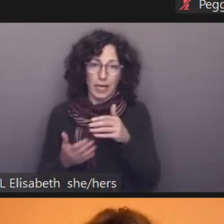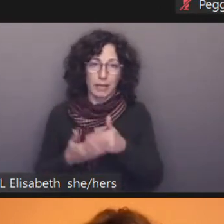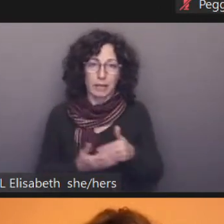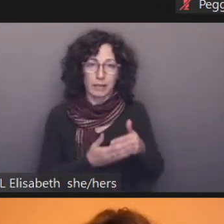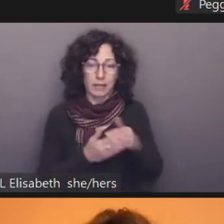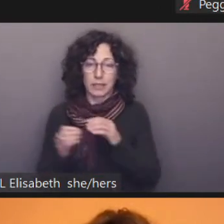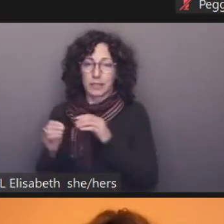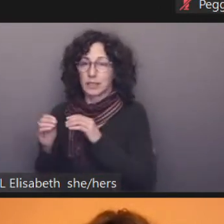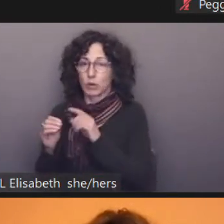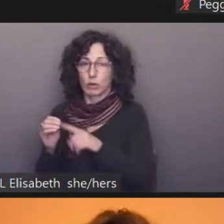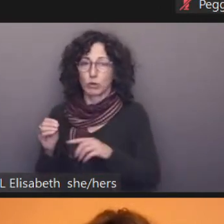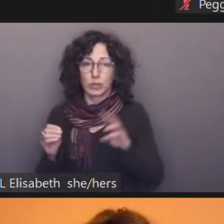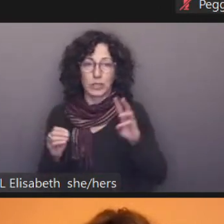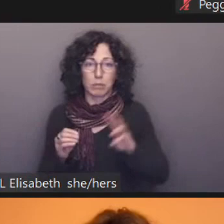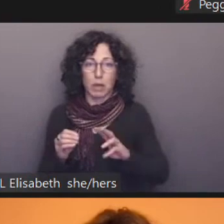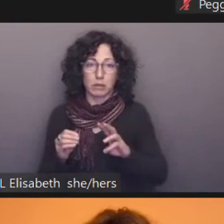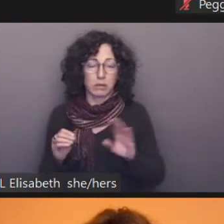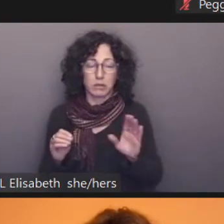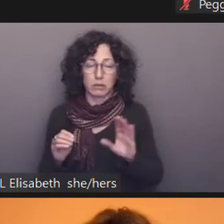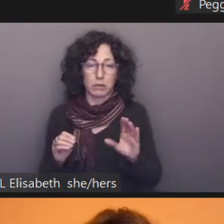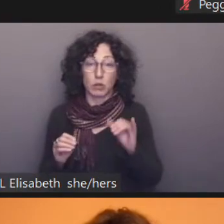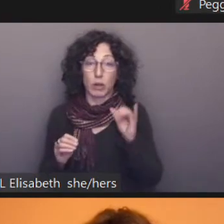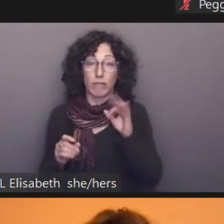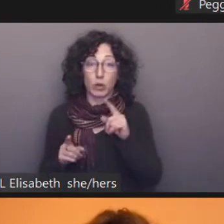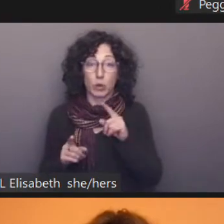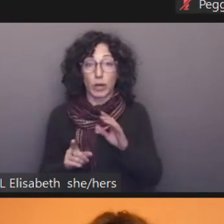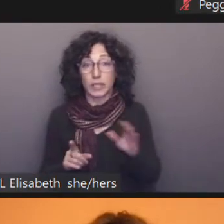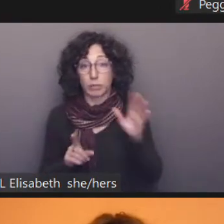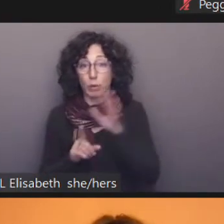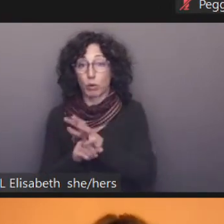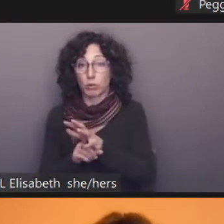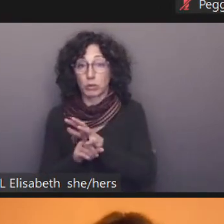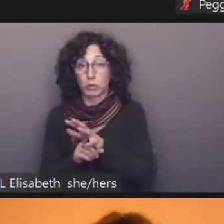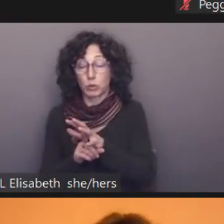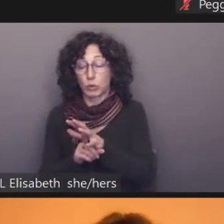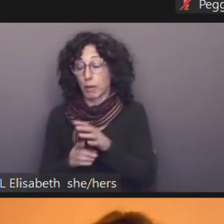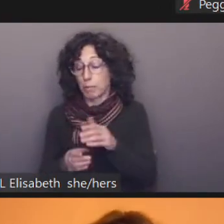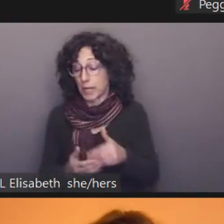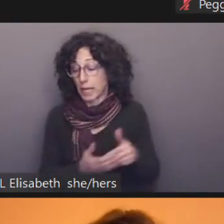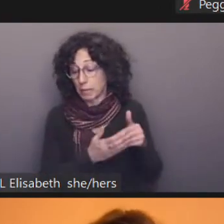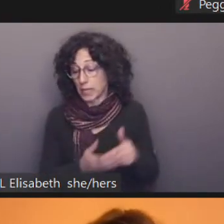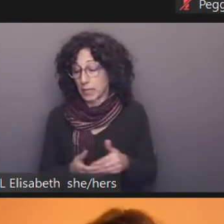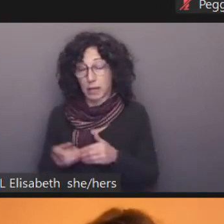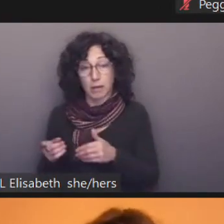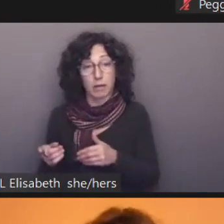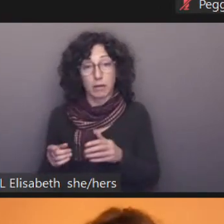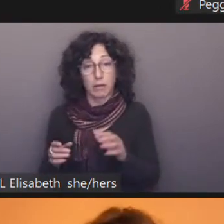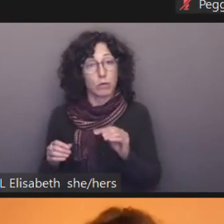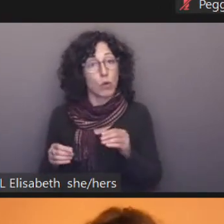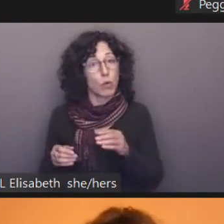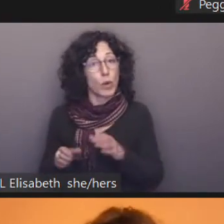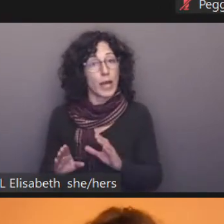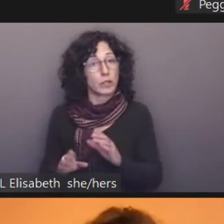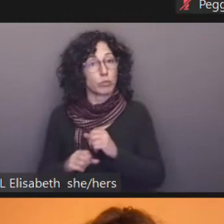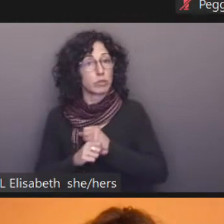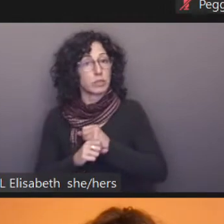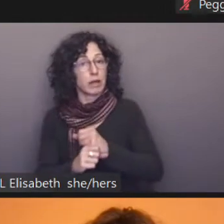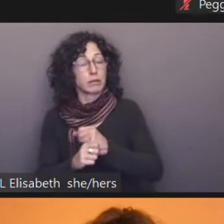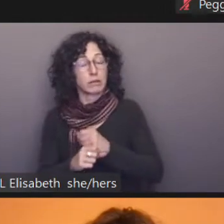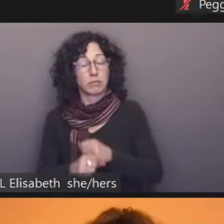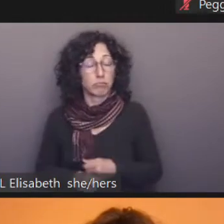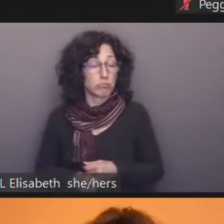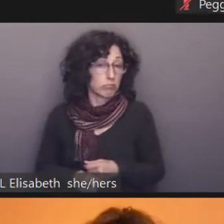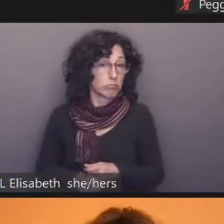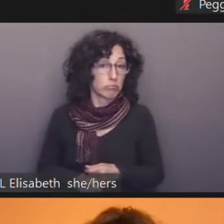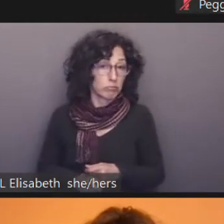6 month age, right? So if you're exposed to an infant, a baby, they don't have a way of getting protection. There are